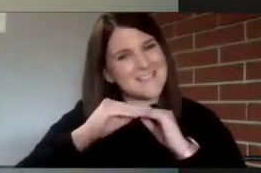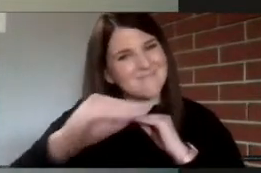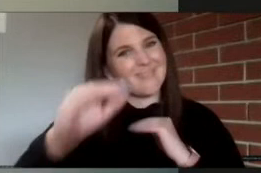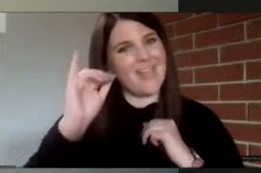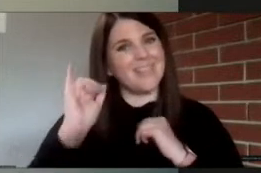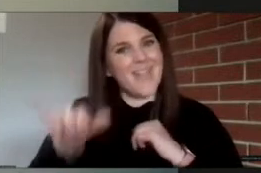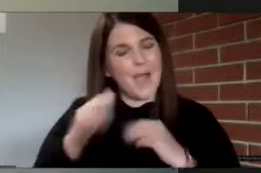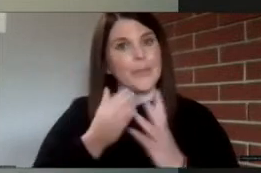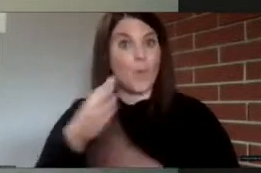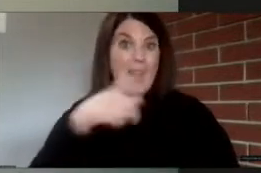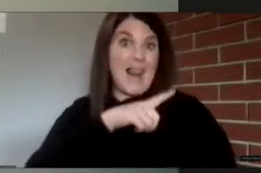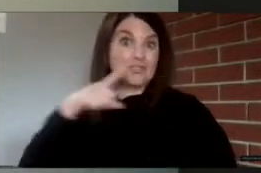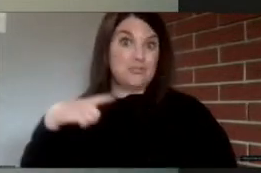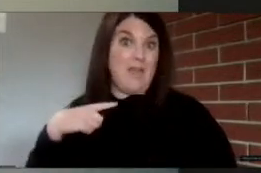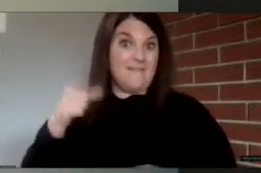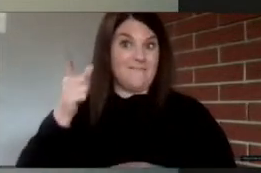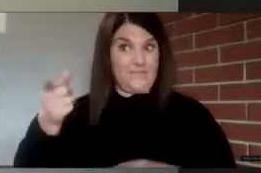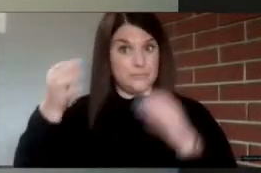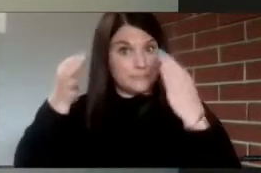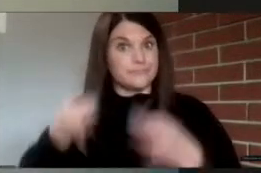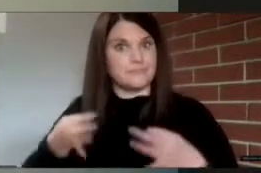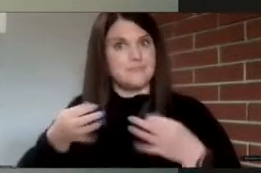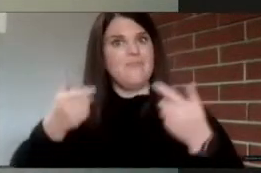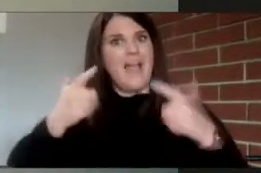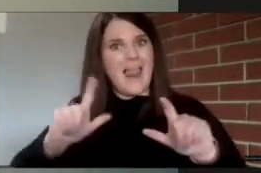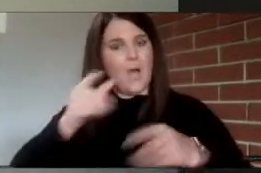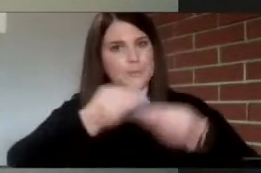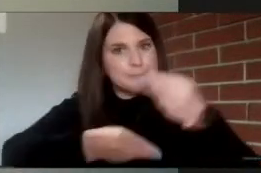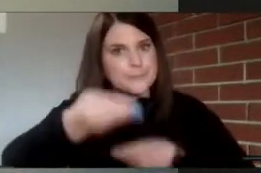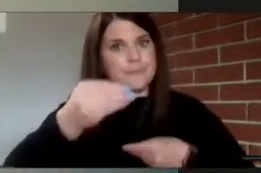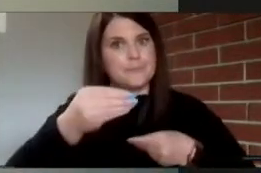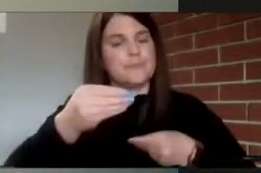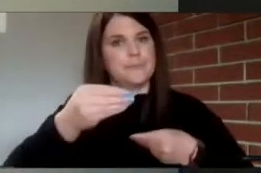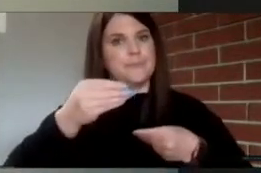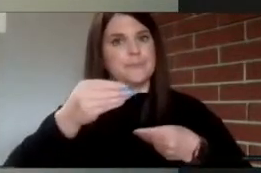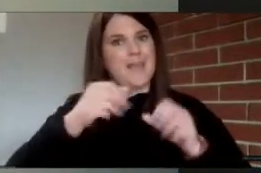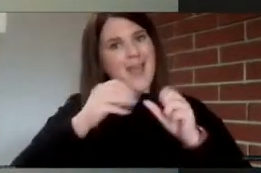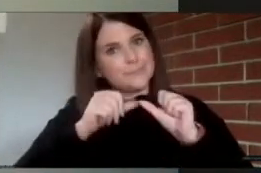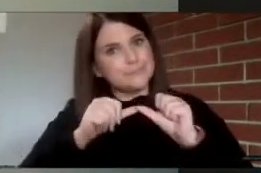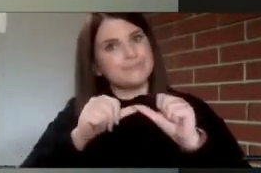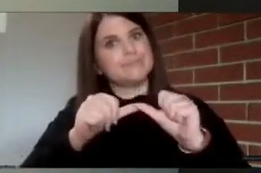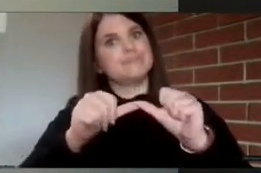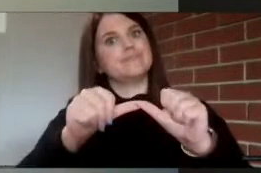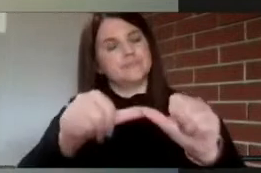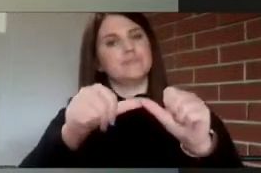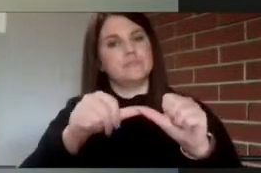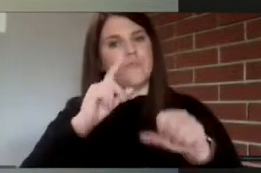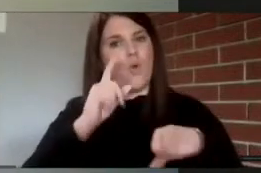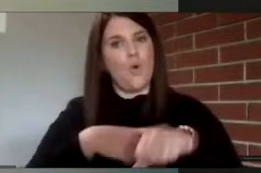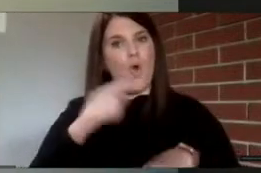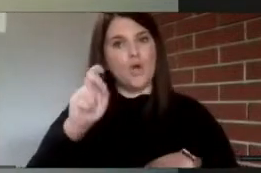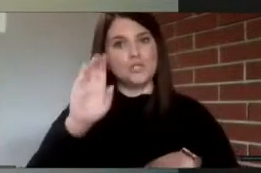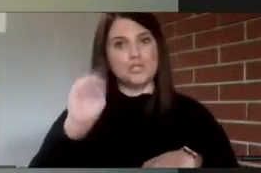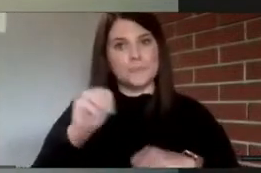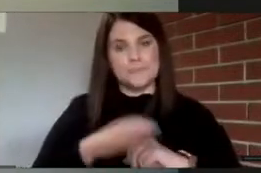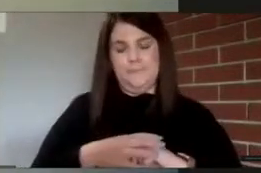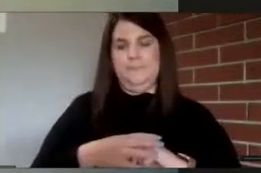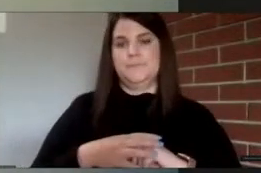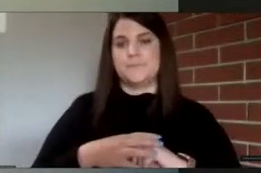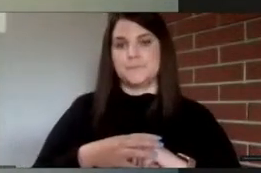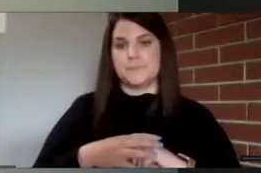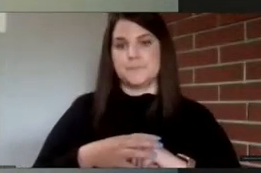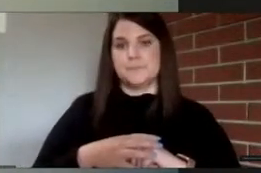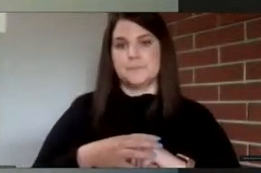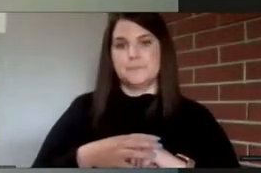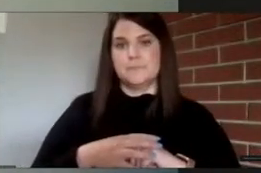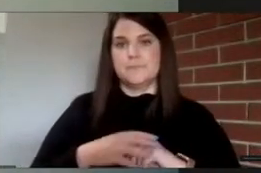action that will allow them to be reimbursable and sustainable over the long term. But they exist in the continuing gap